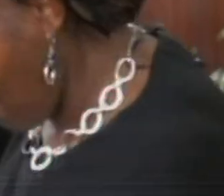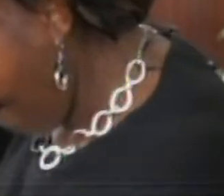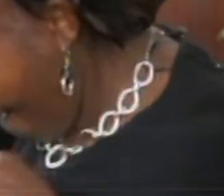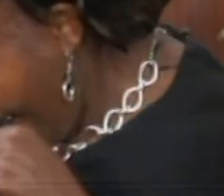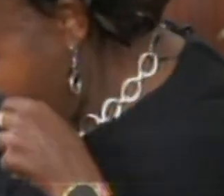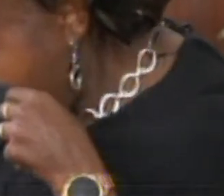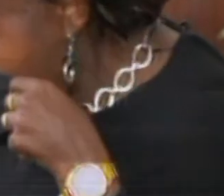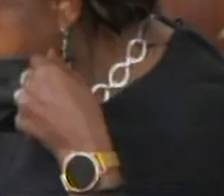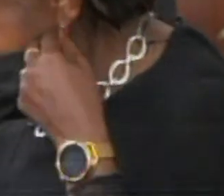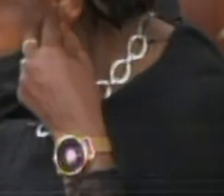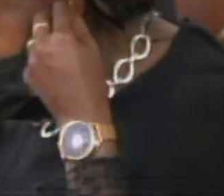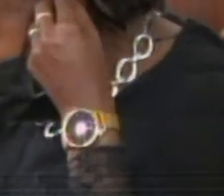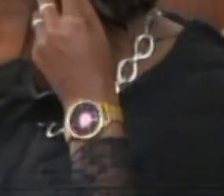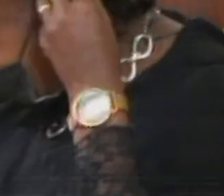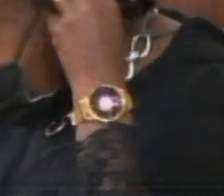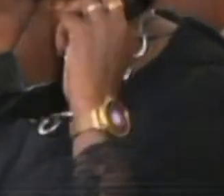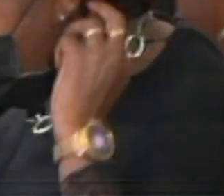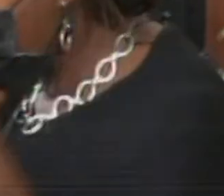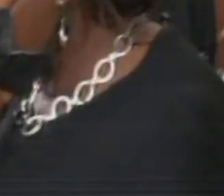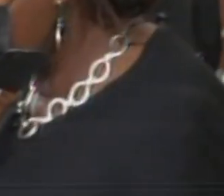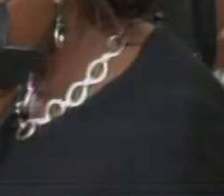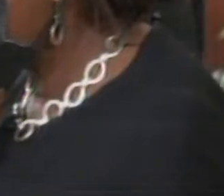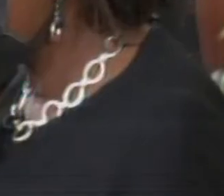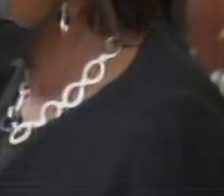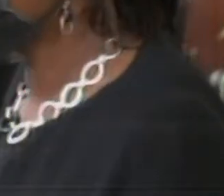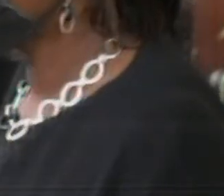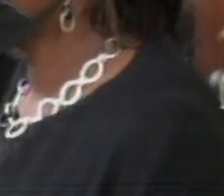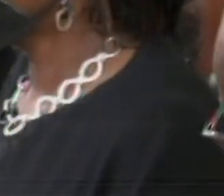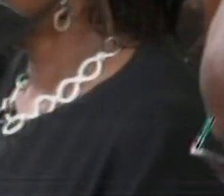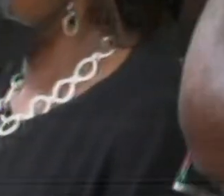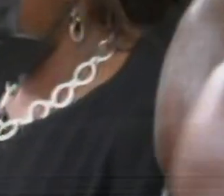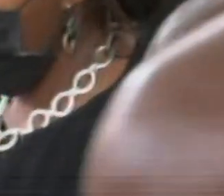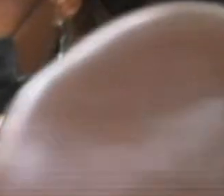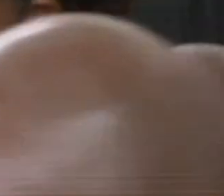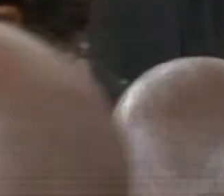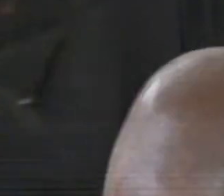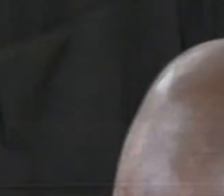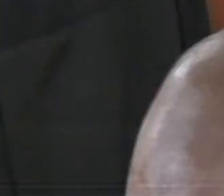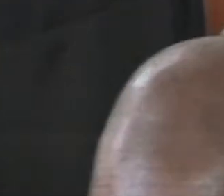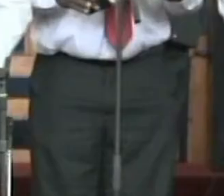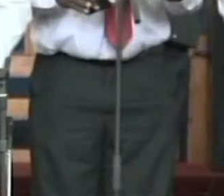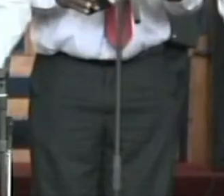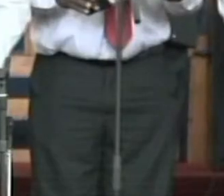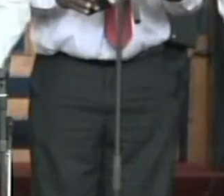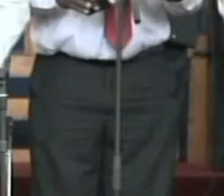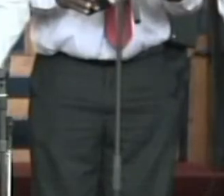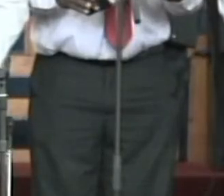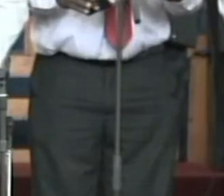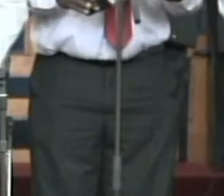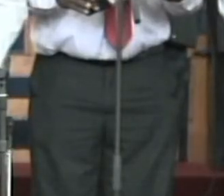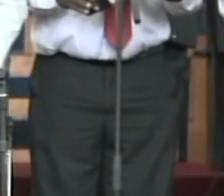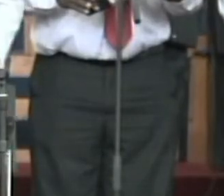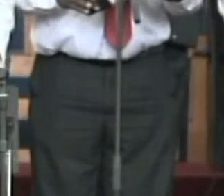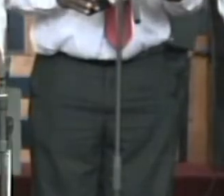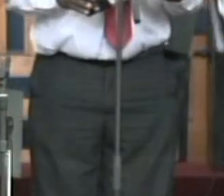Amen. Thank you, elders and trustees and your spouses. You may have your seats as I will hand over the service to Reverend Majid.